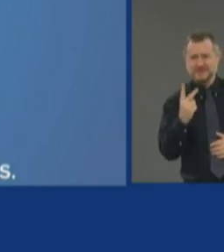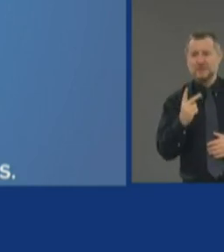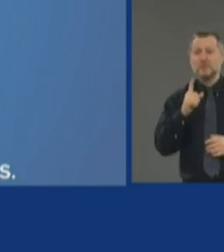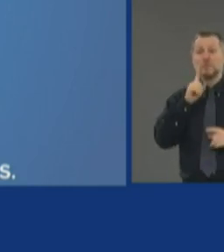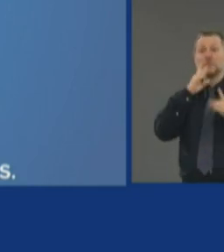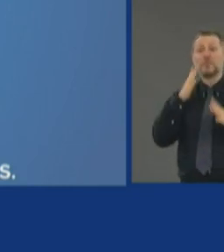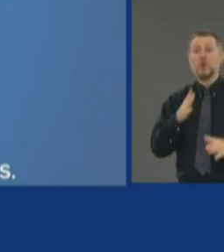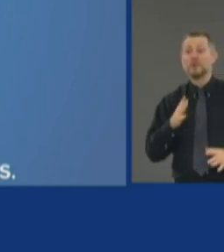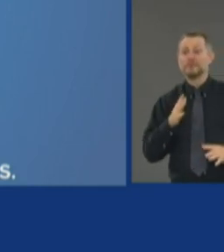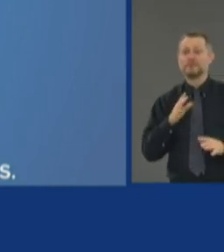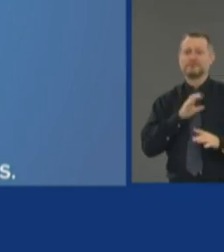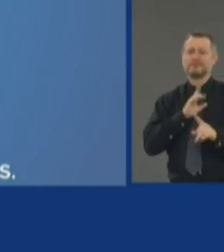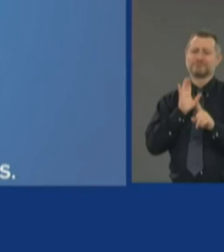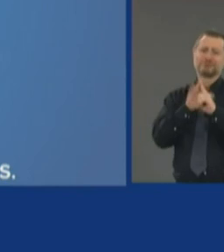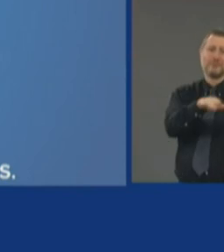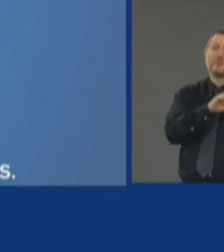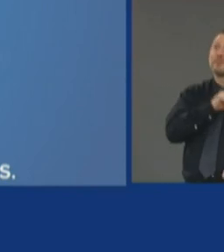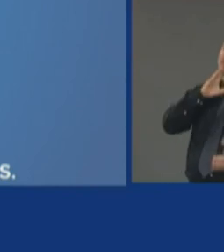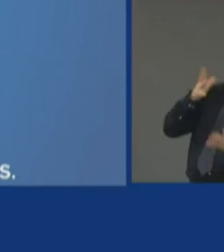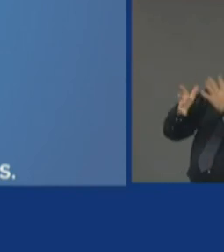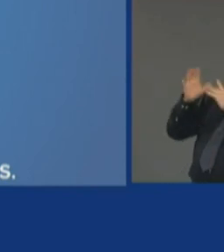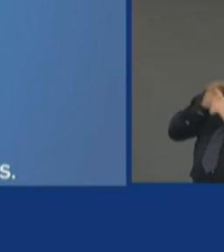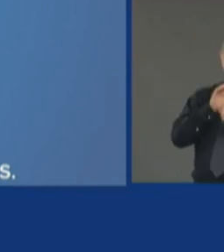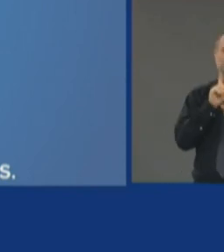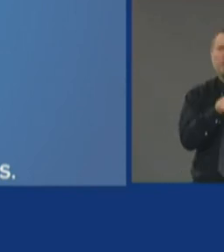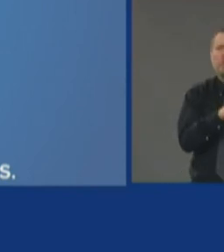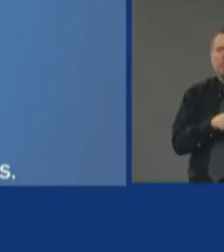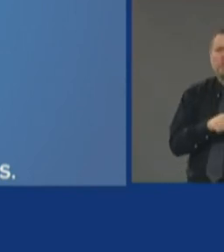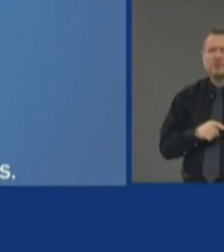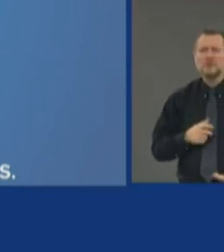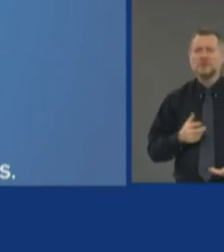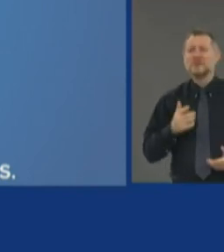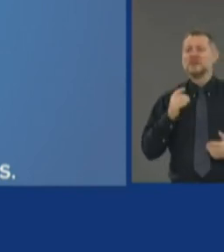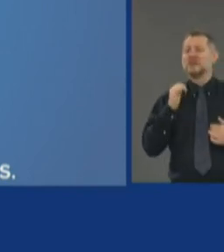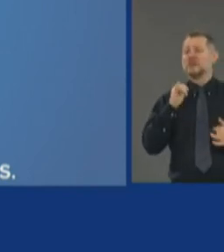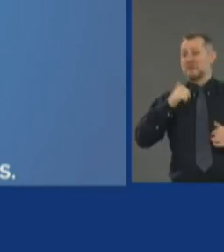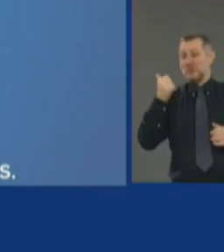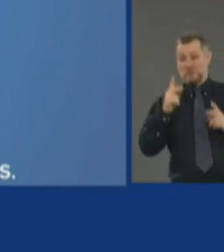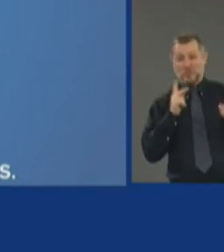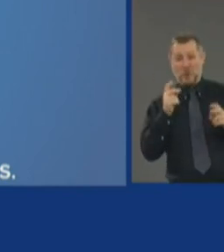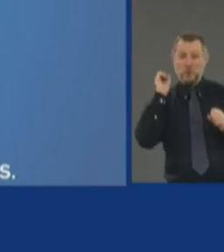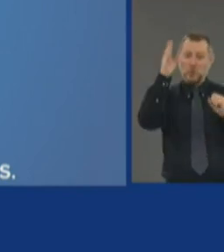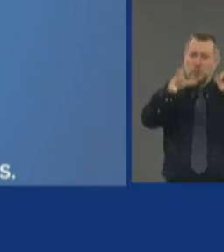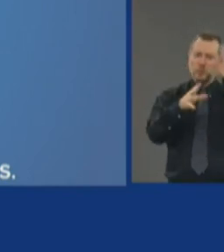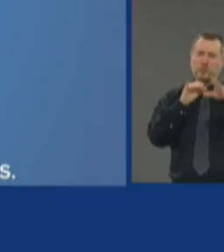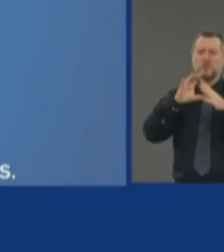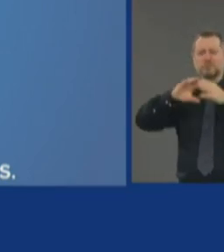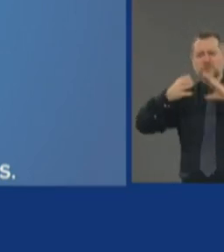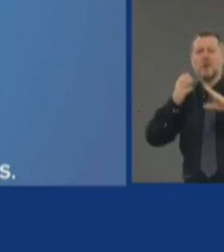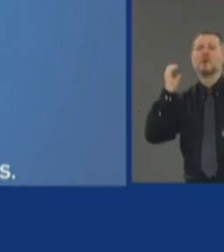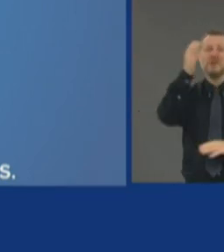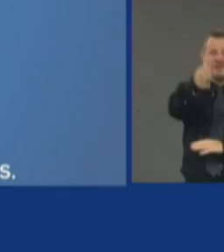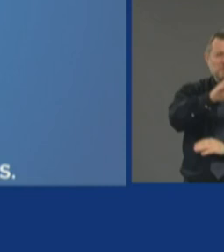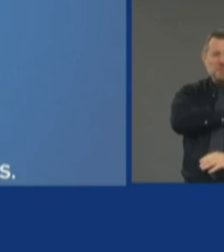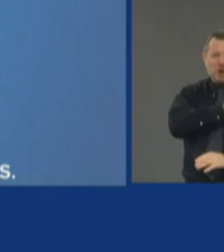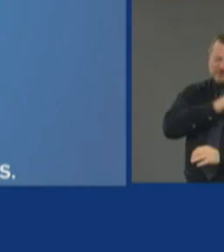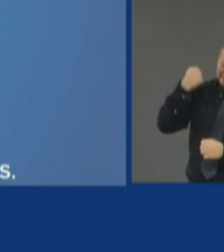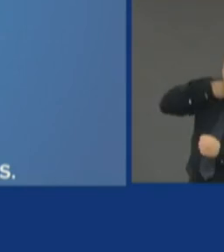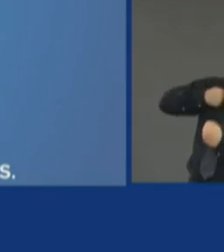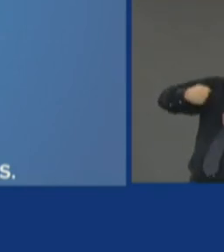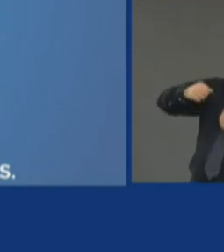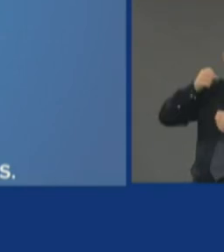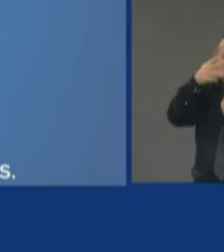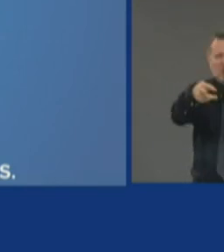You have incidents of police getting hit with bricks in the head. You say, where are we? Who are